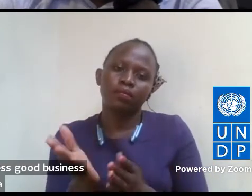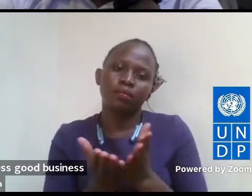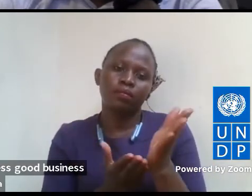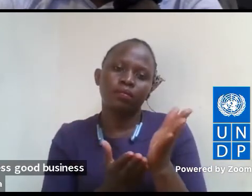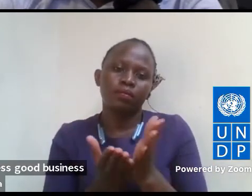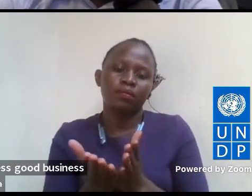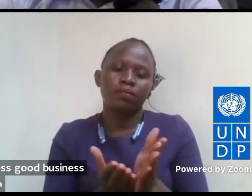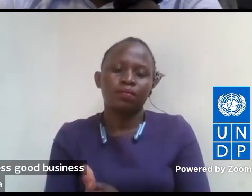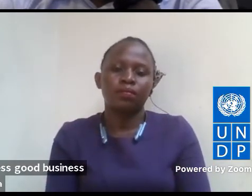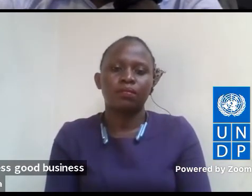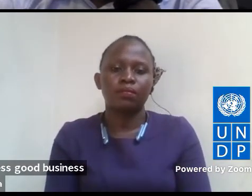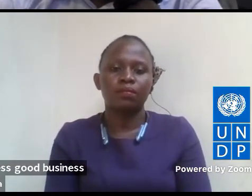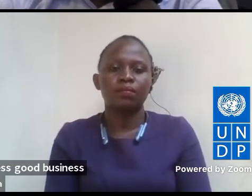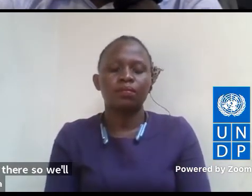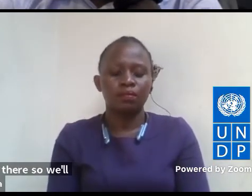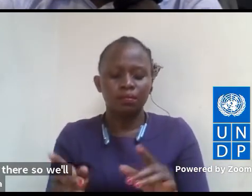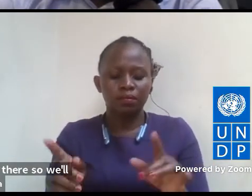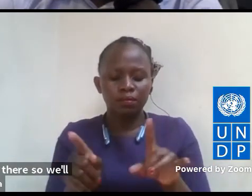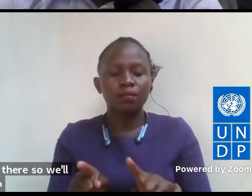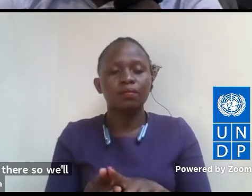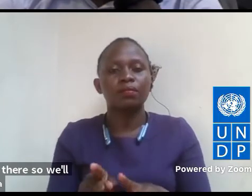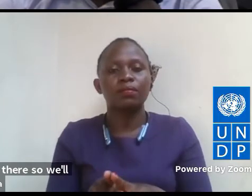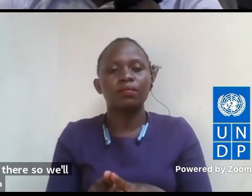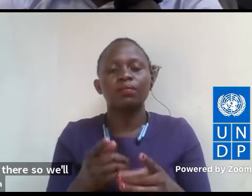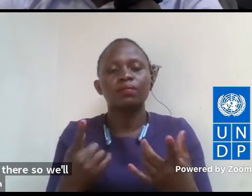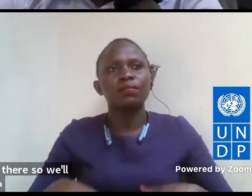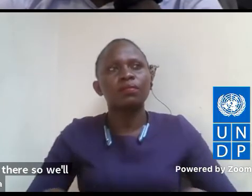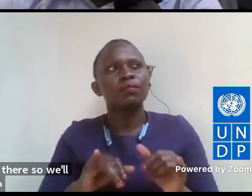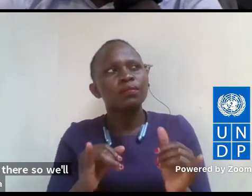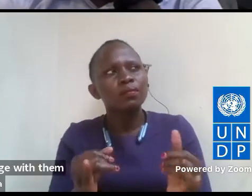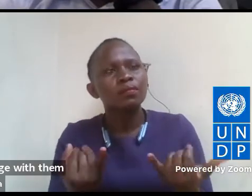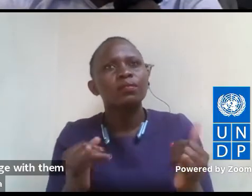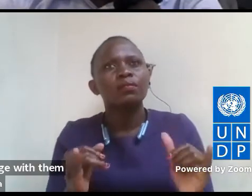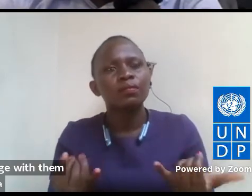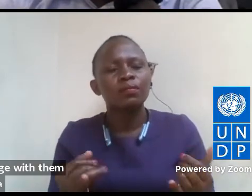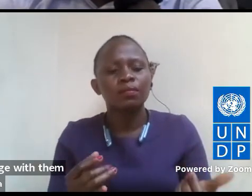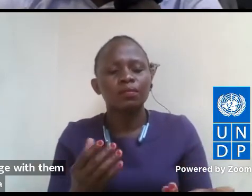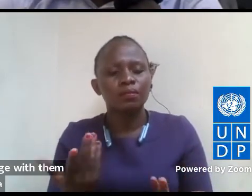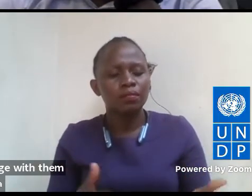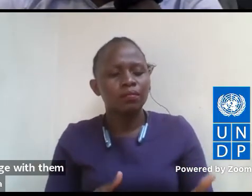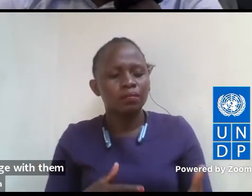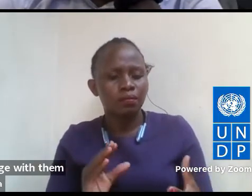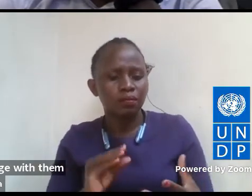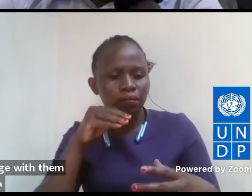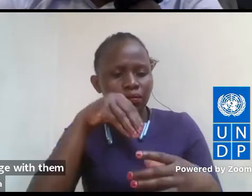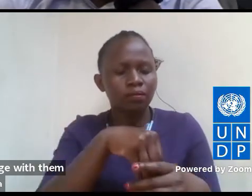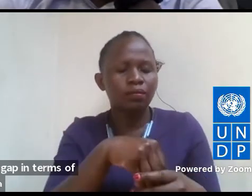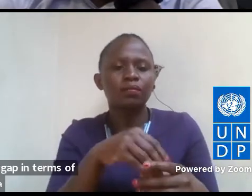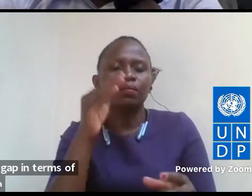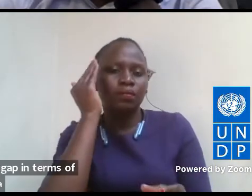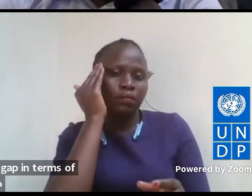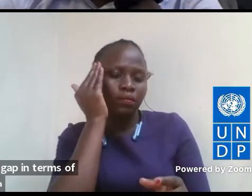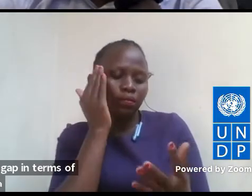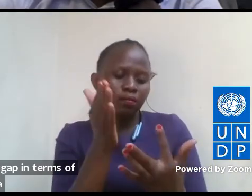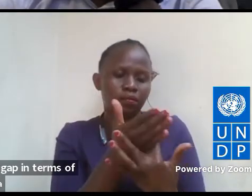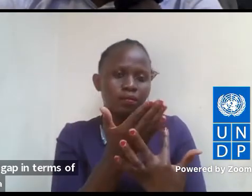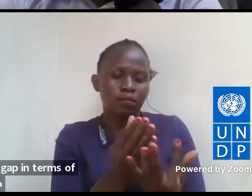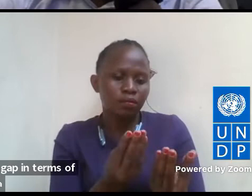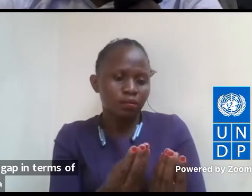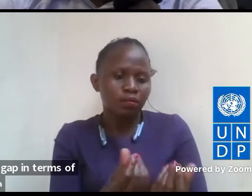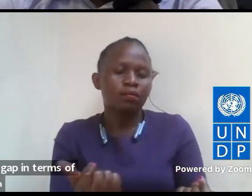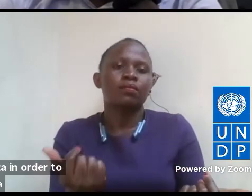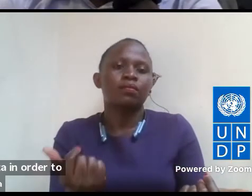also is there. So we've been trying to really fill that knowledge gap in terms of giving very rigorous and scientific data. And I would want to encourage